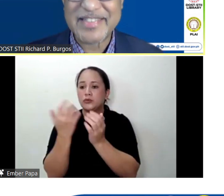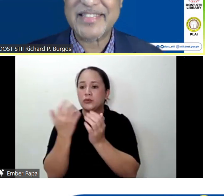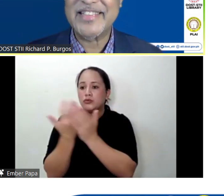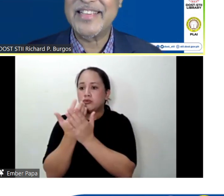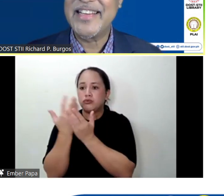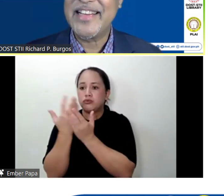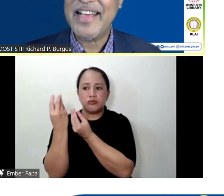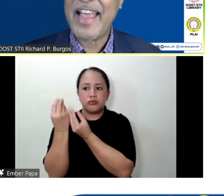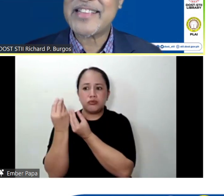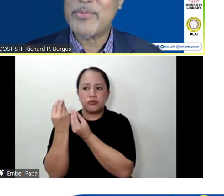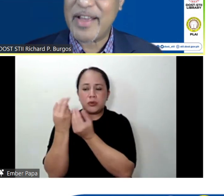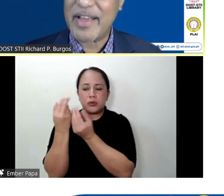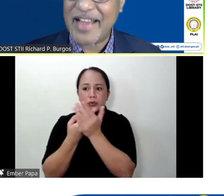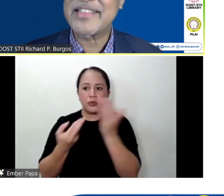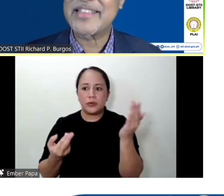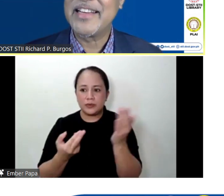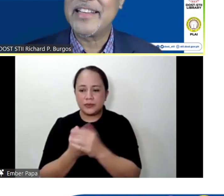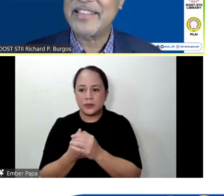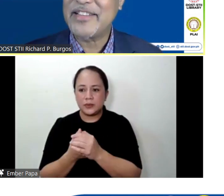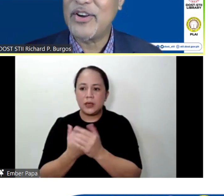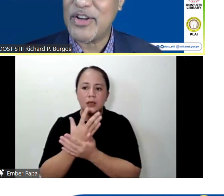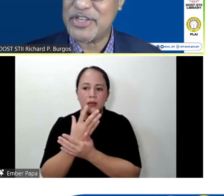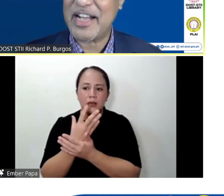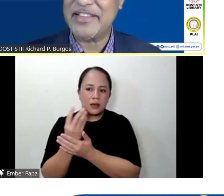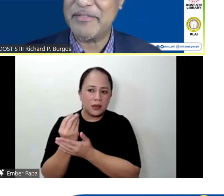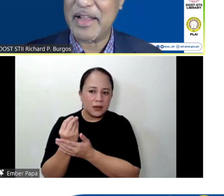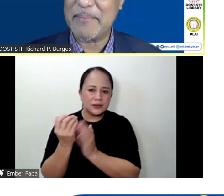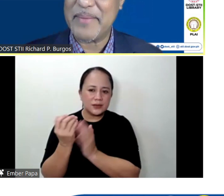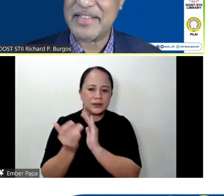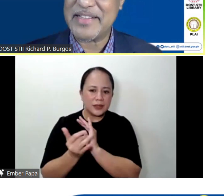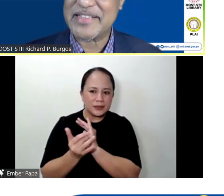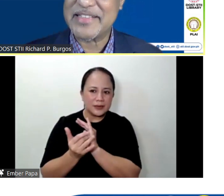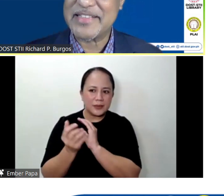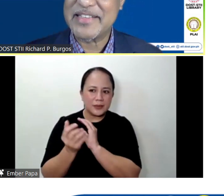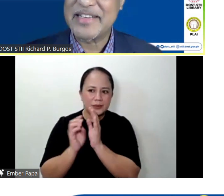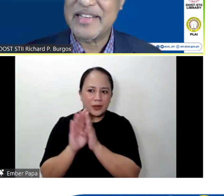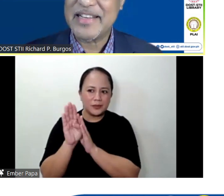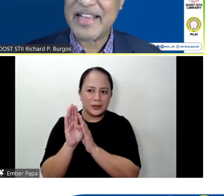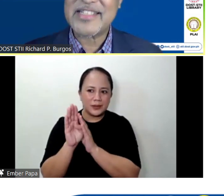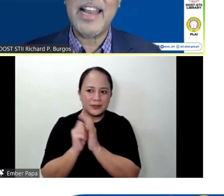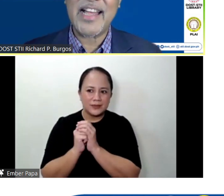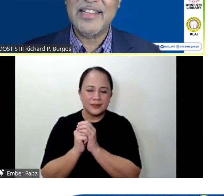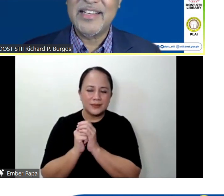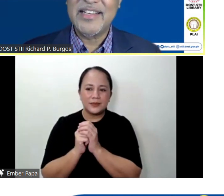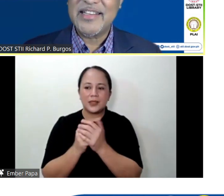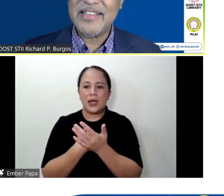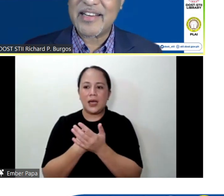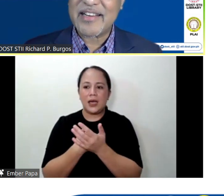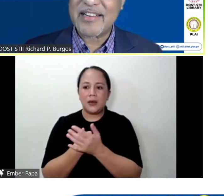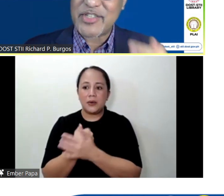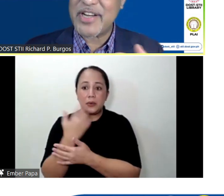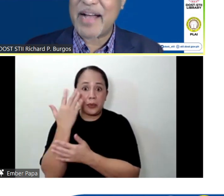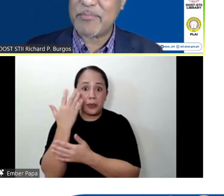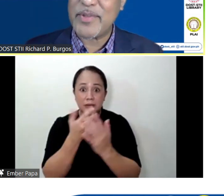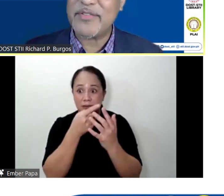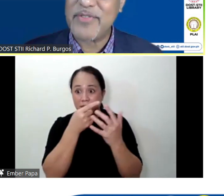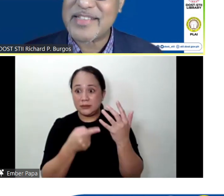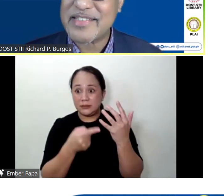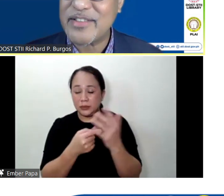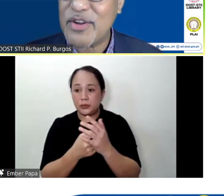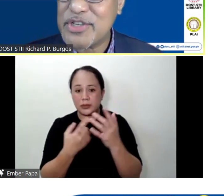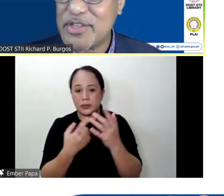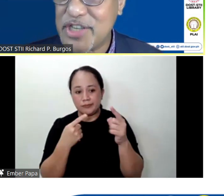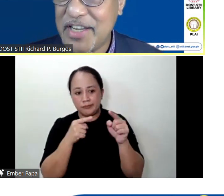resources, as well as technological developments. Kasi sila, they're catching up with the